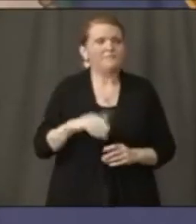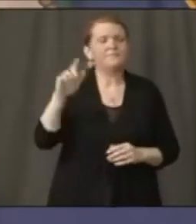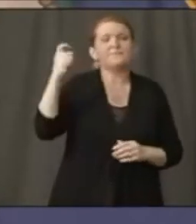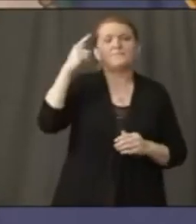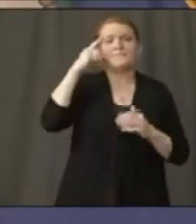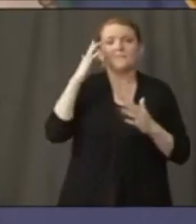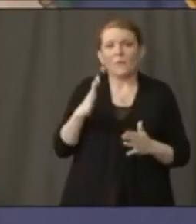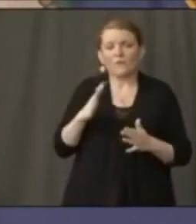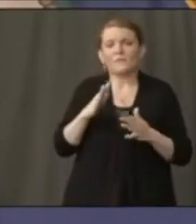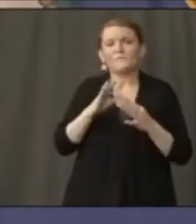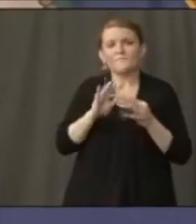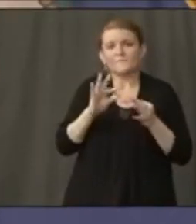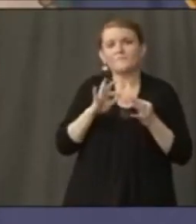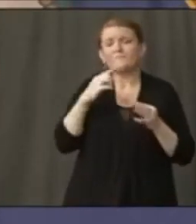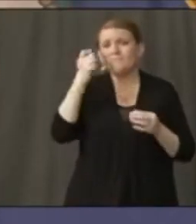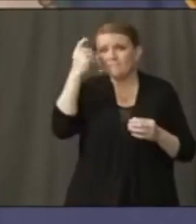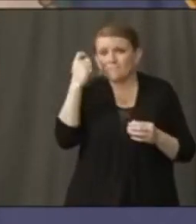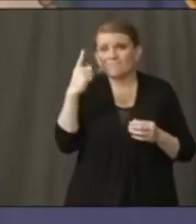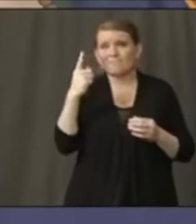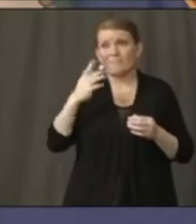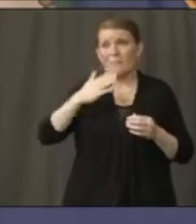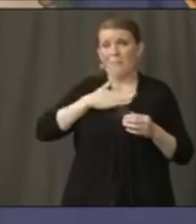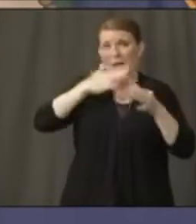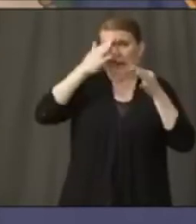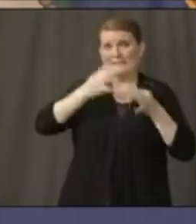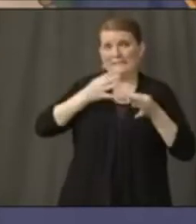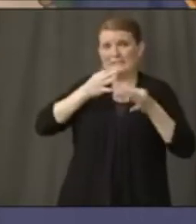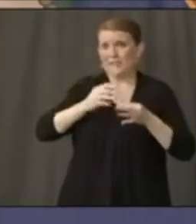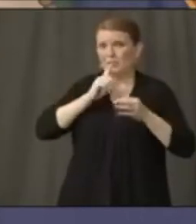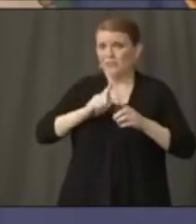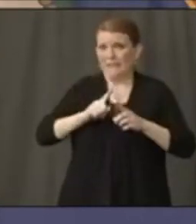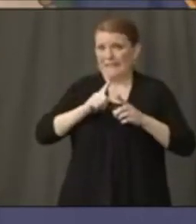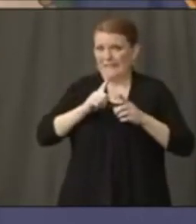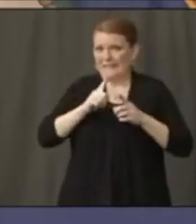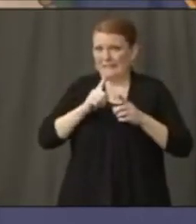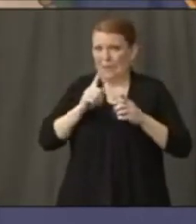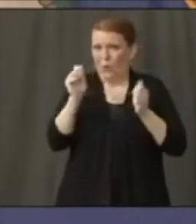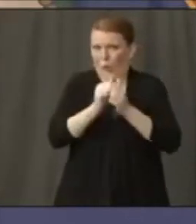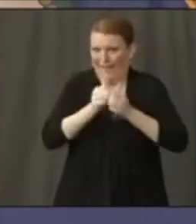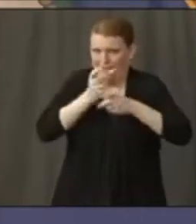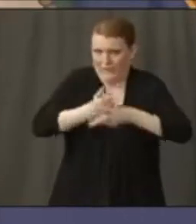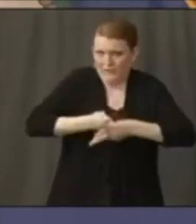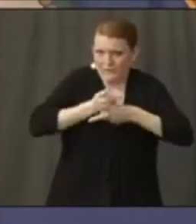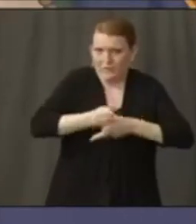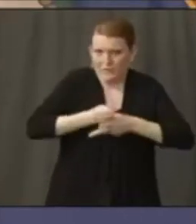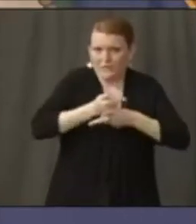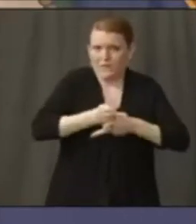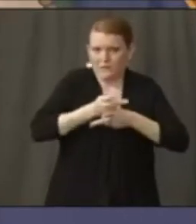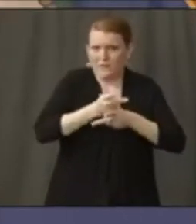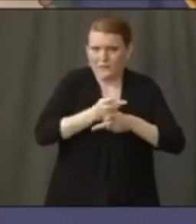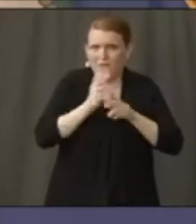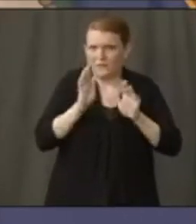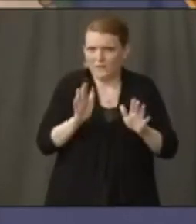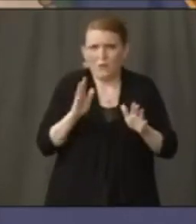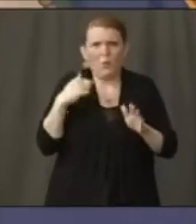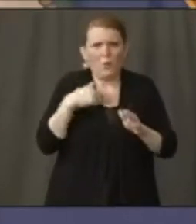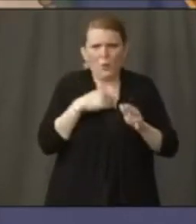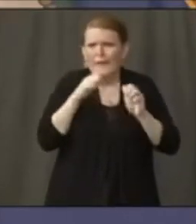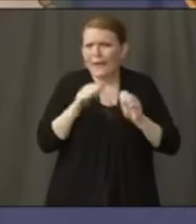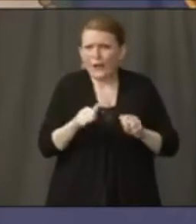I think we are one of the earlier states to allow outside dining. Why outside, not inside? You're 90% more likely to